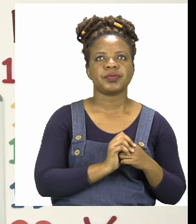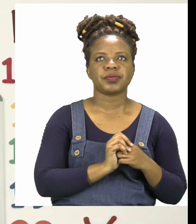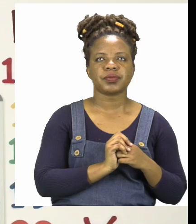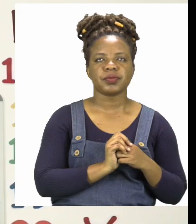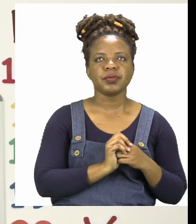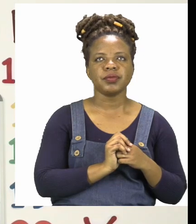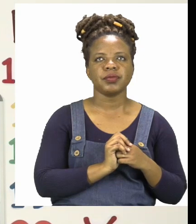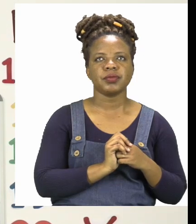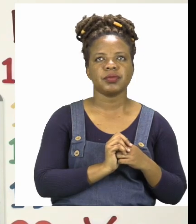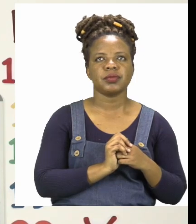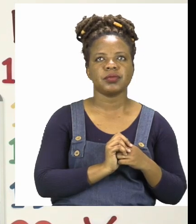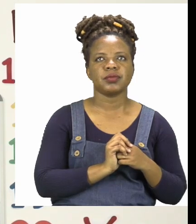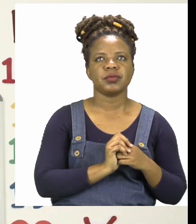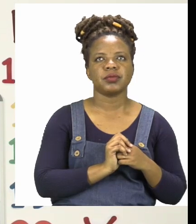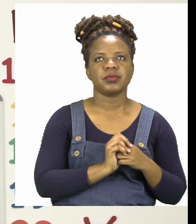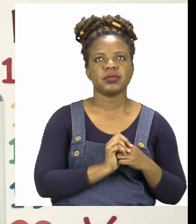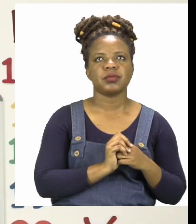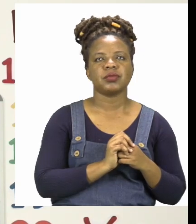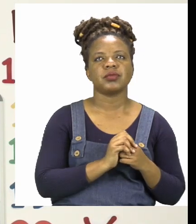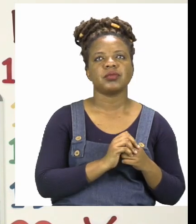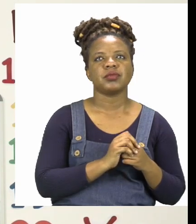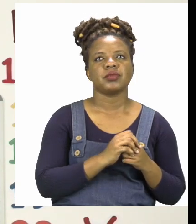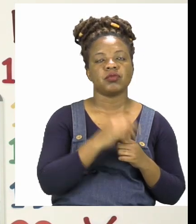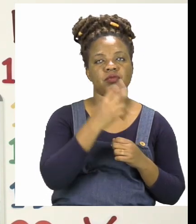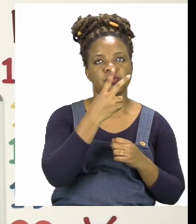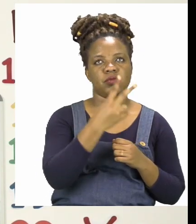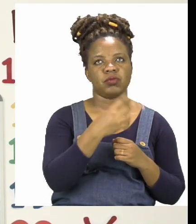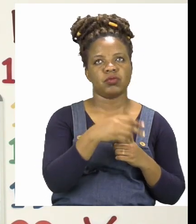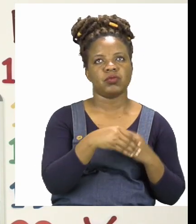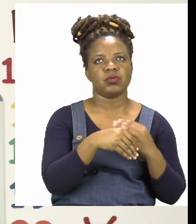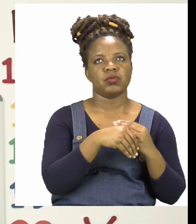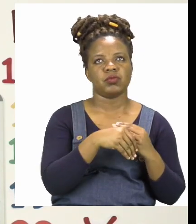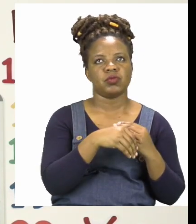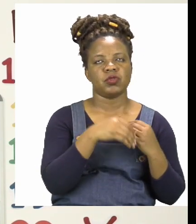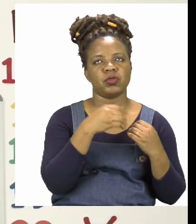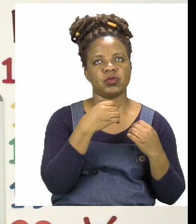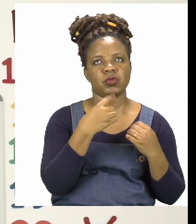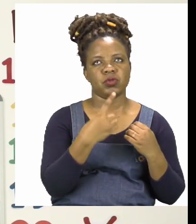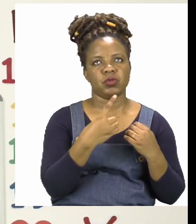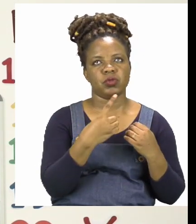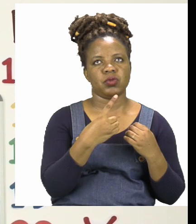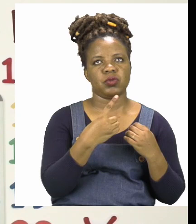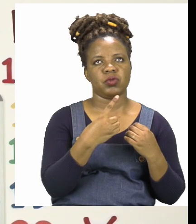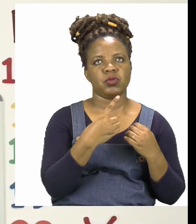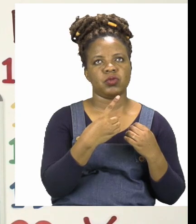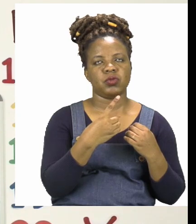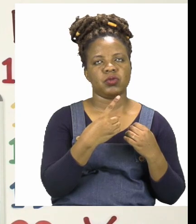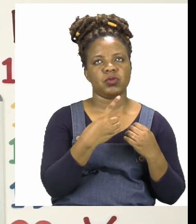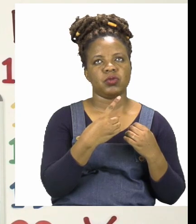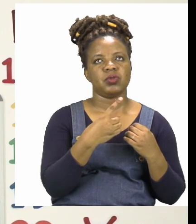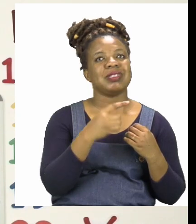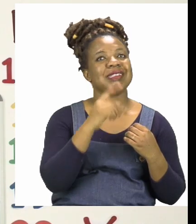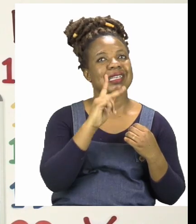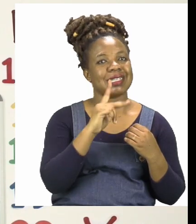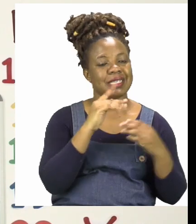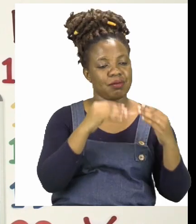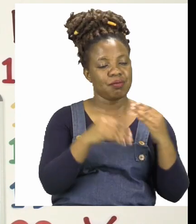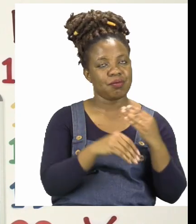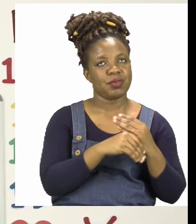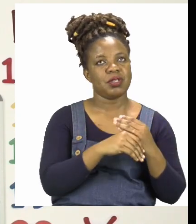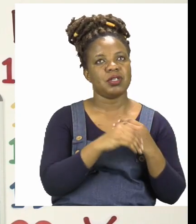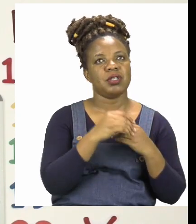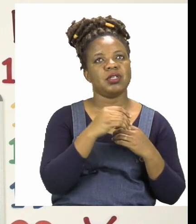move on. Now we say 2 plus 1. And we know that 2 plus